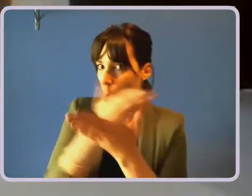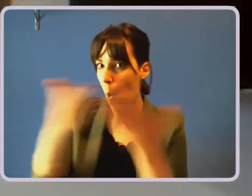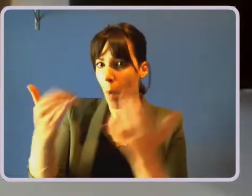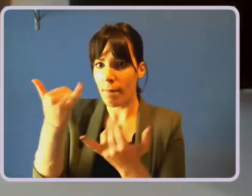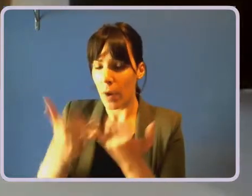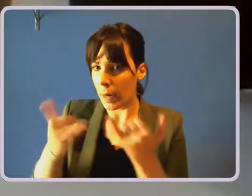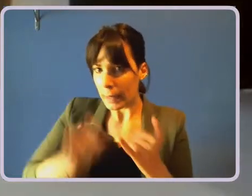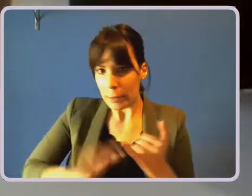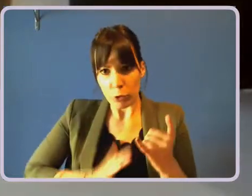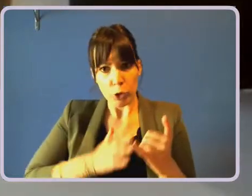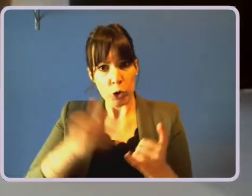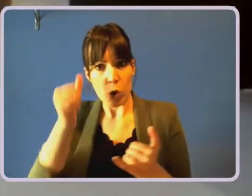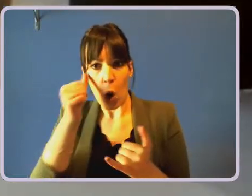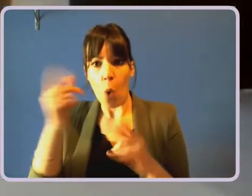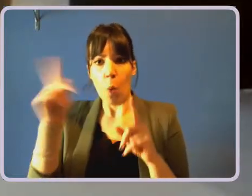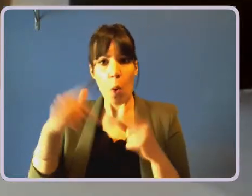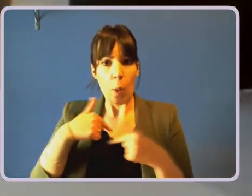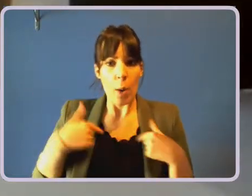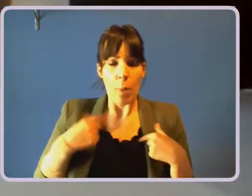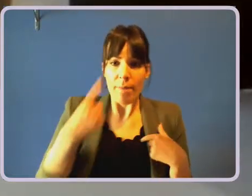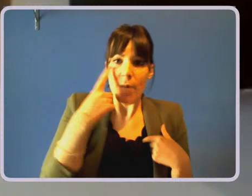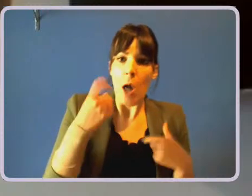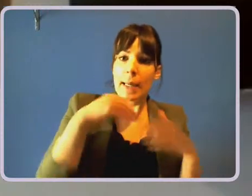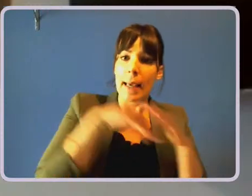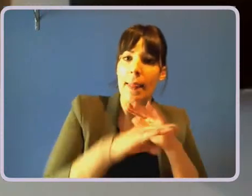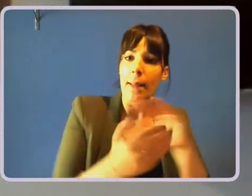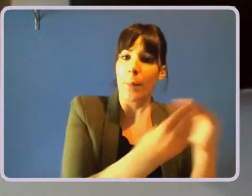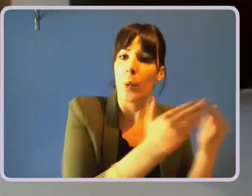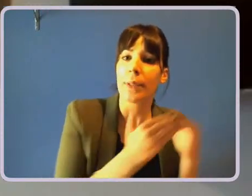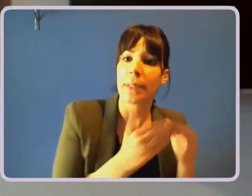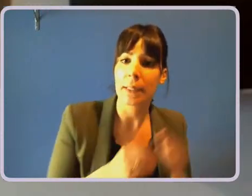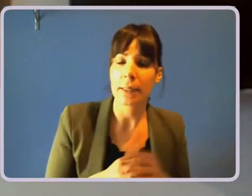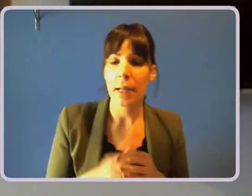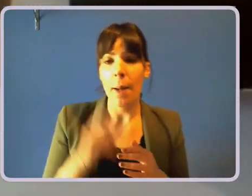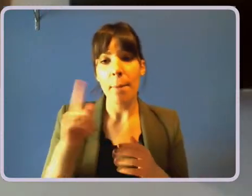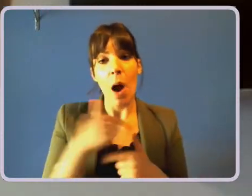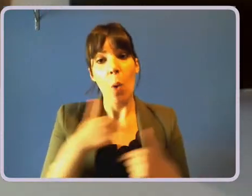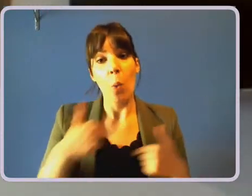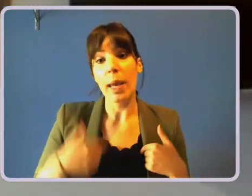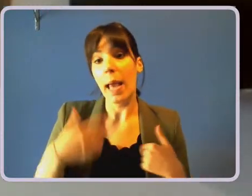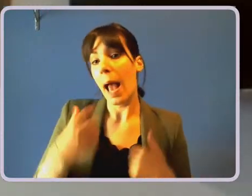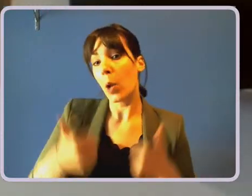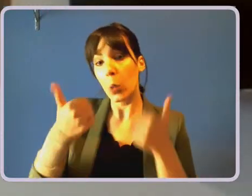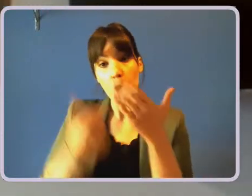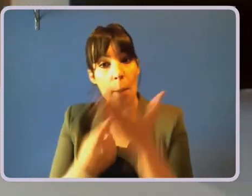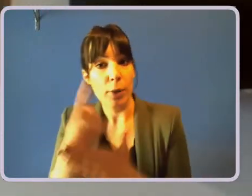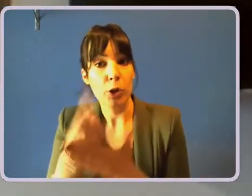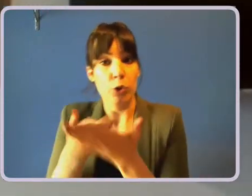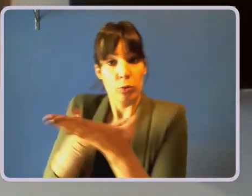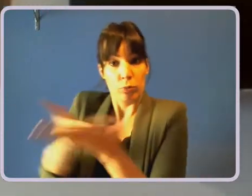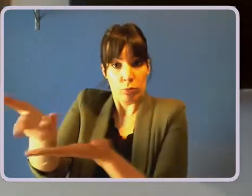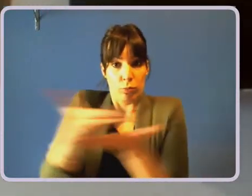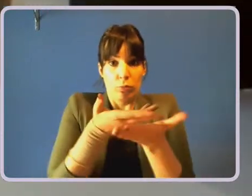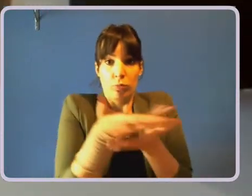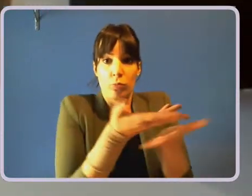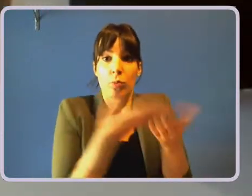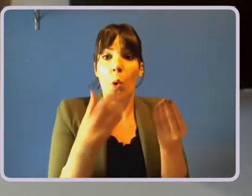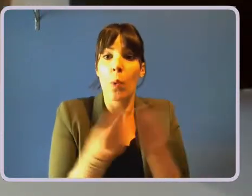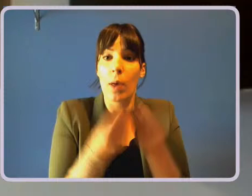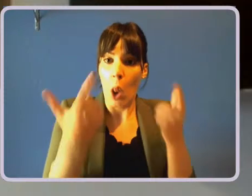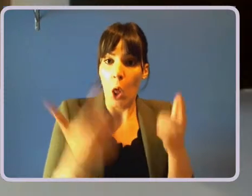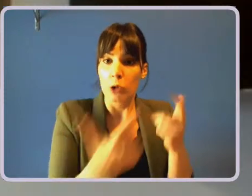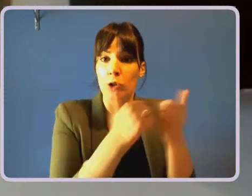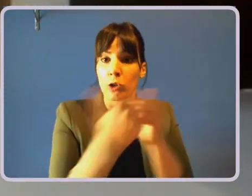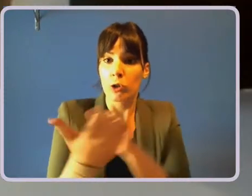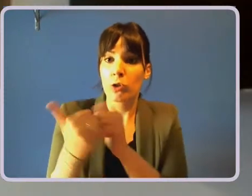say is we certainly had a good opportunity to be able to talk to them, but without the support of Mary Mallett at